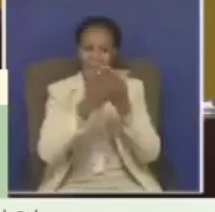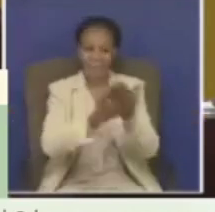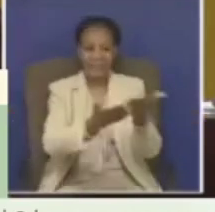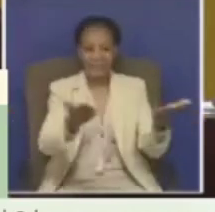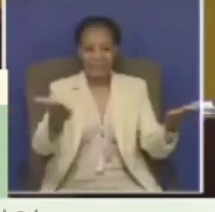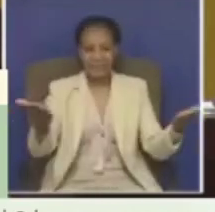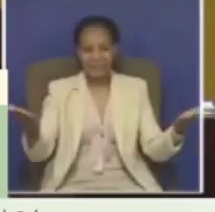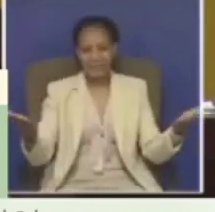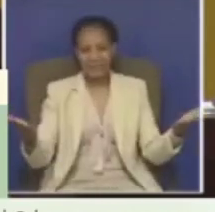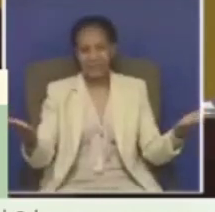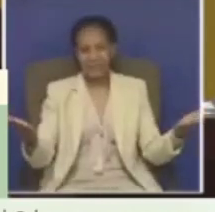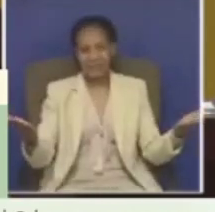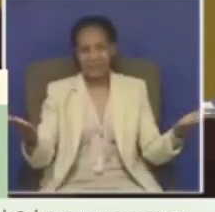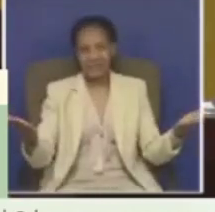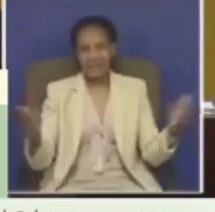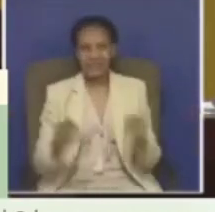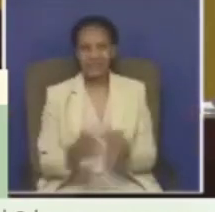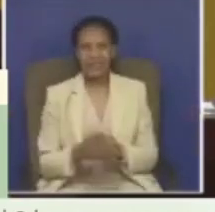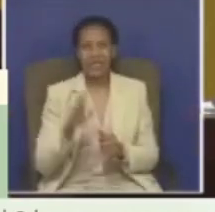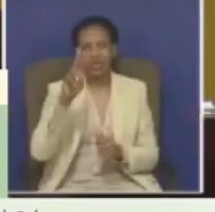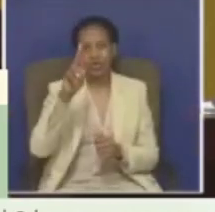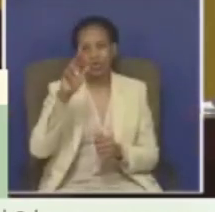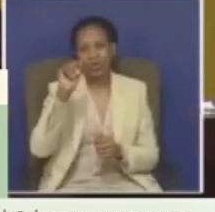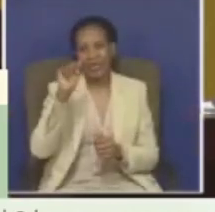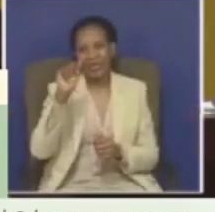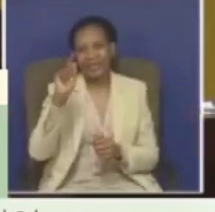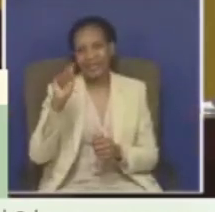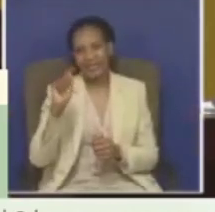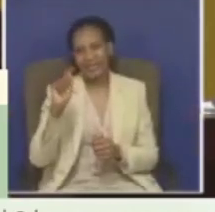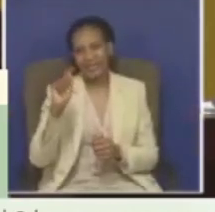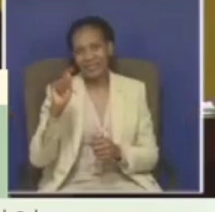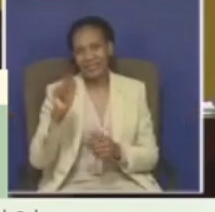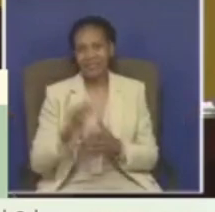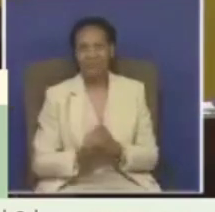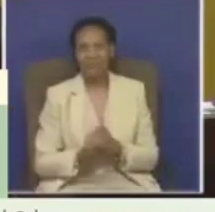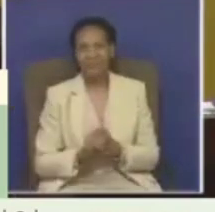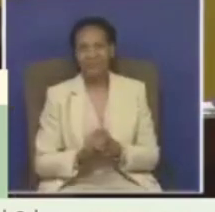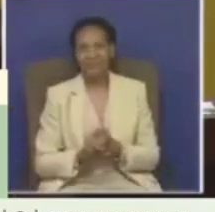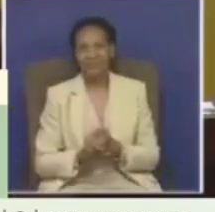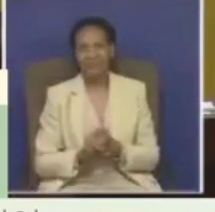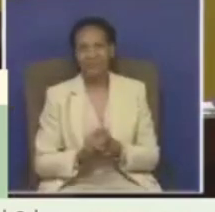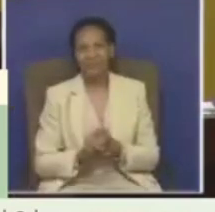members. The UAT,